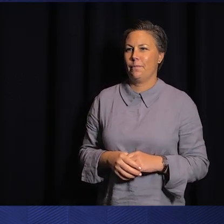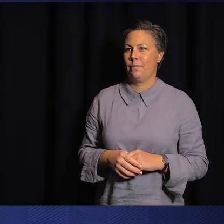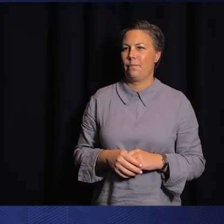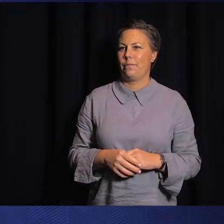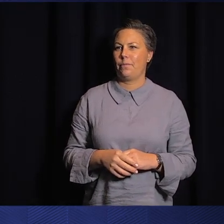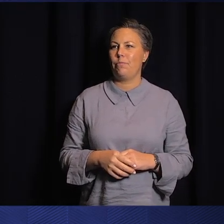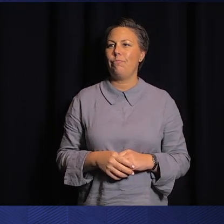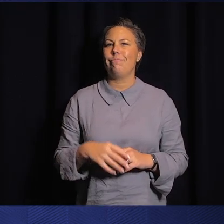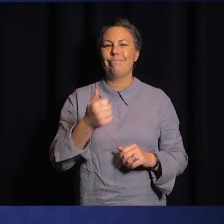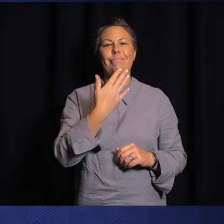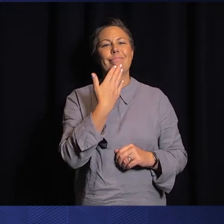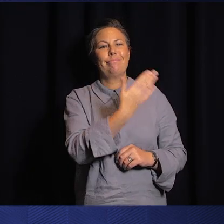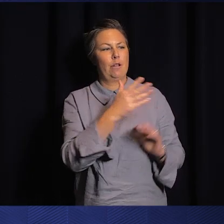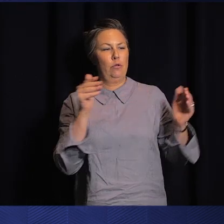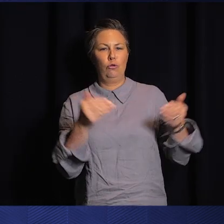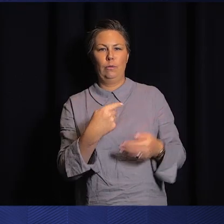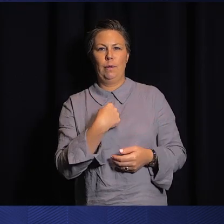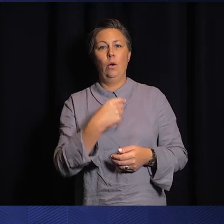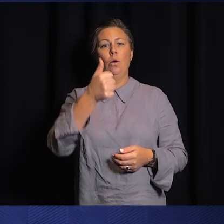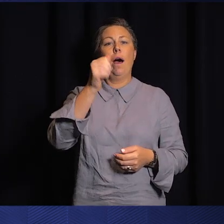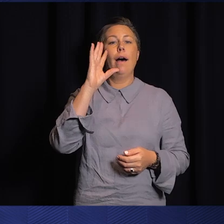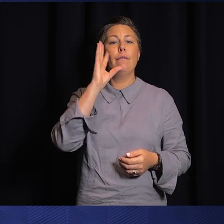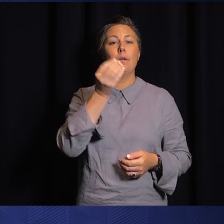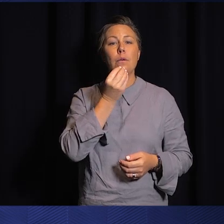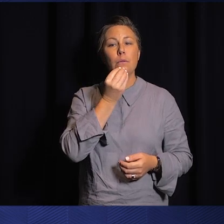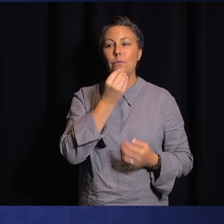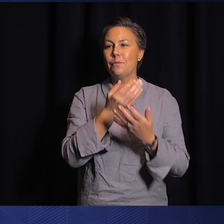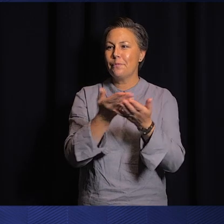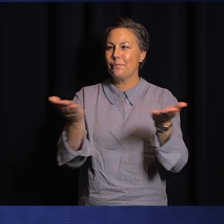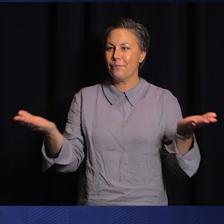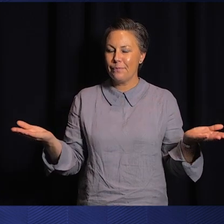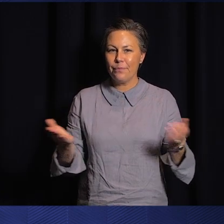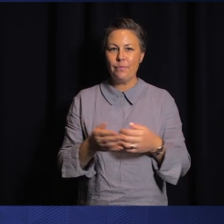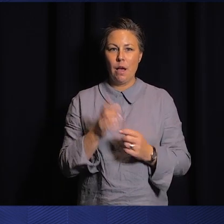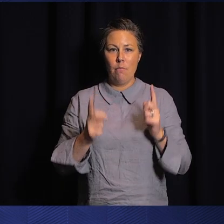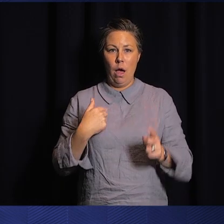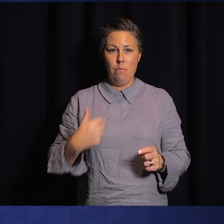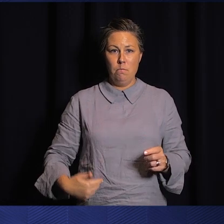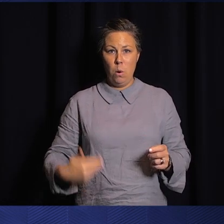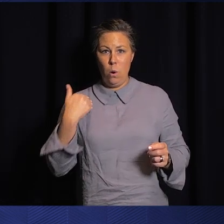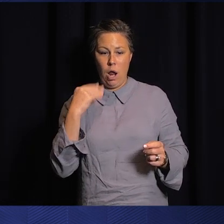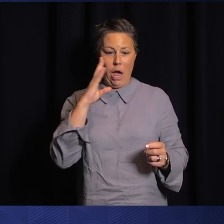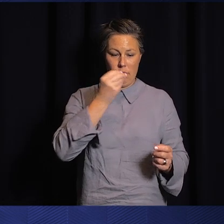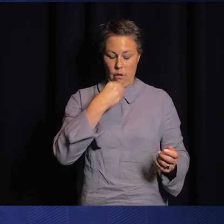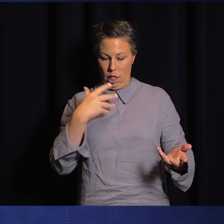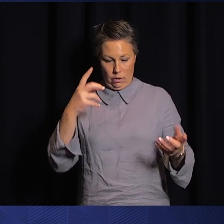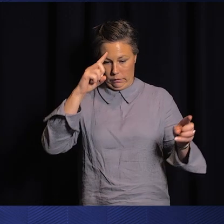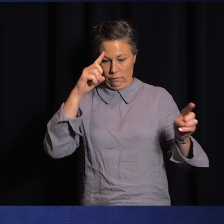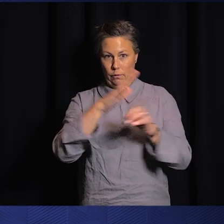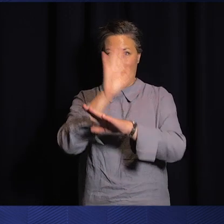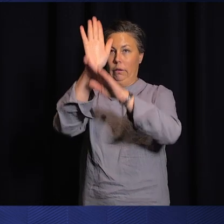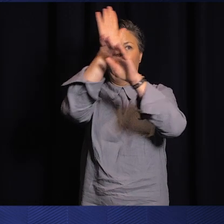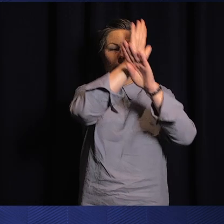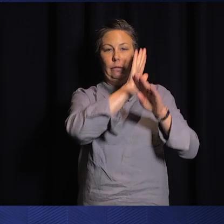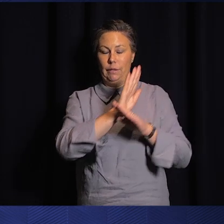Thank you very much, Matt, for the introduction. Good afternoon to everybody. Sometimes I don't know what time zone I'm in. But here we